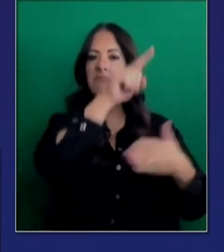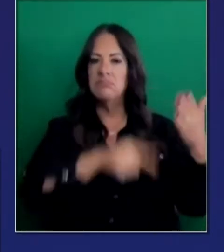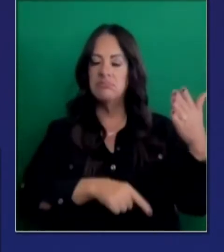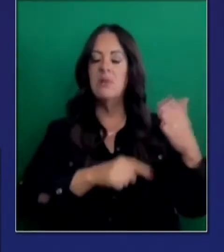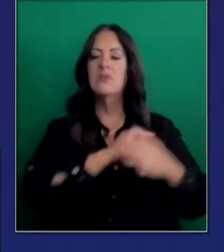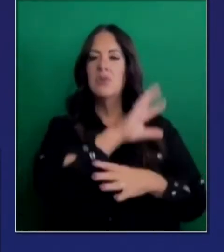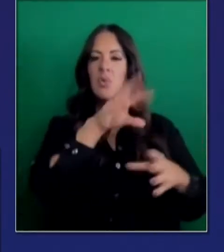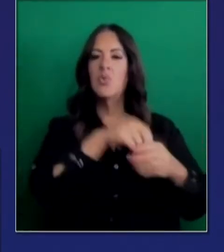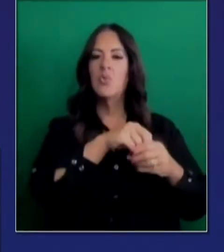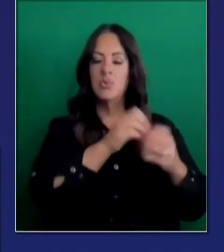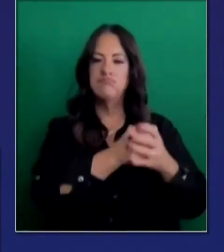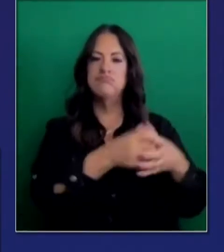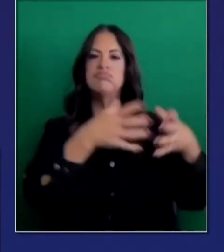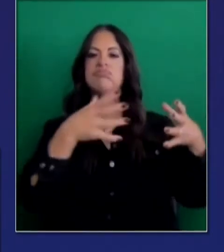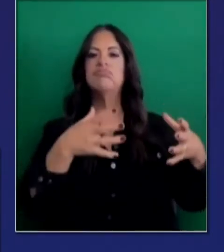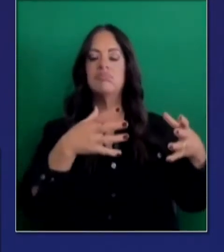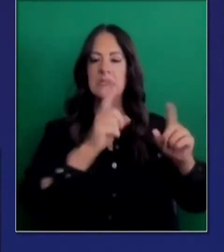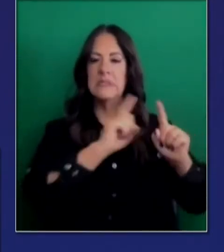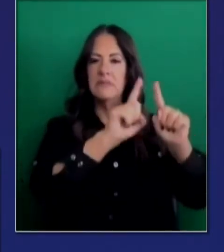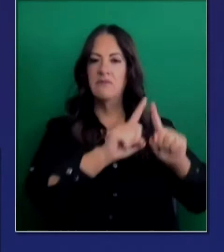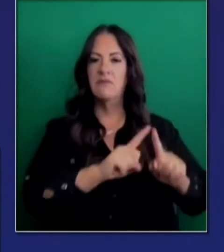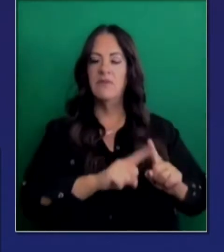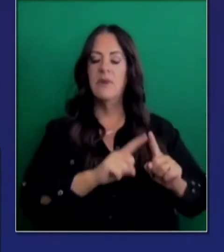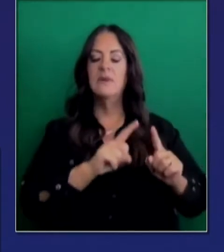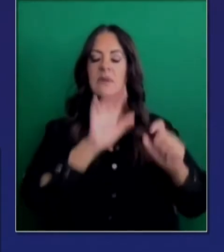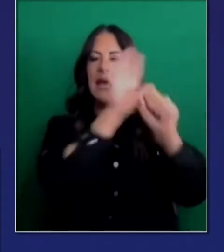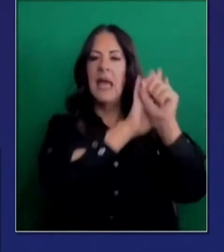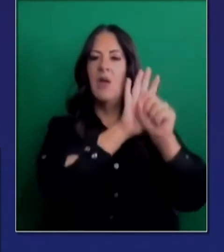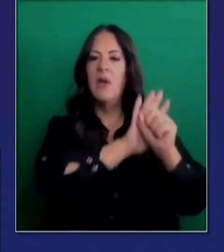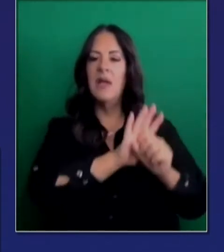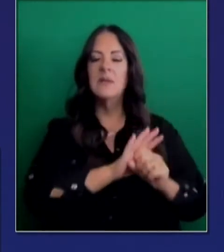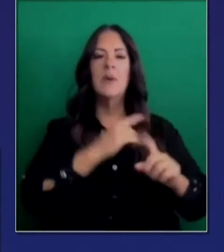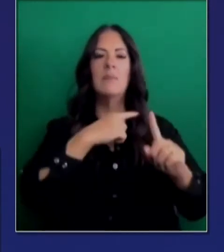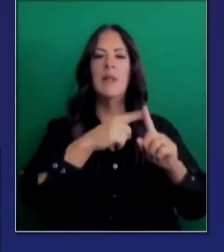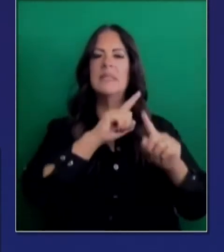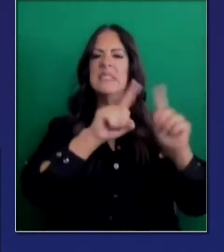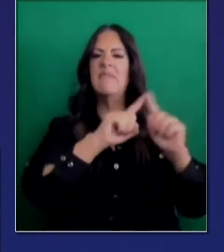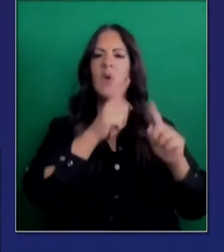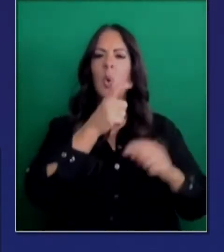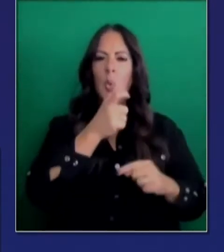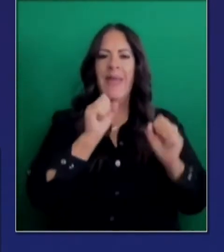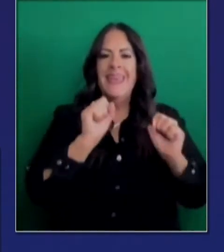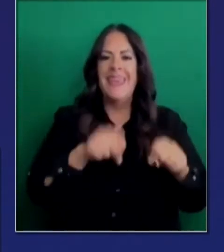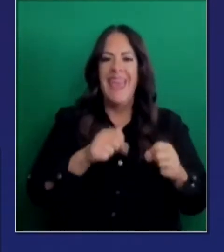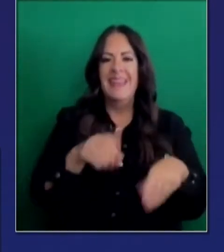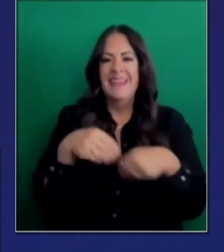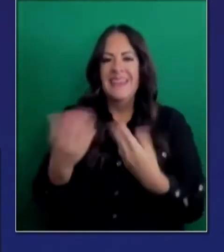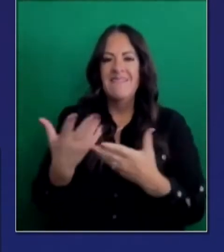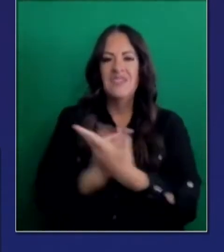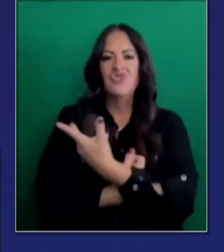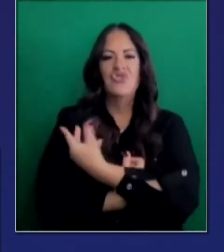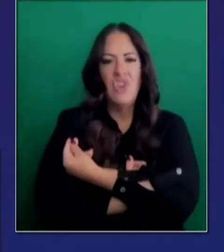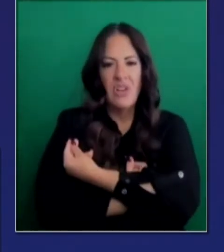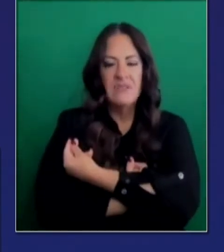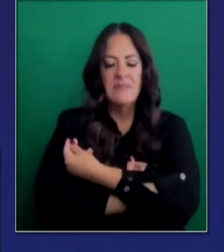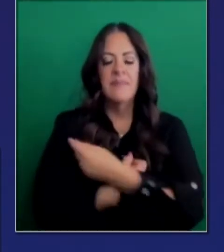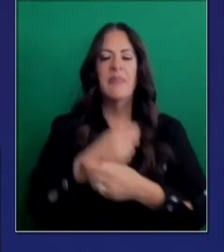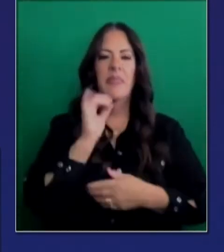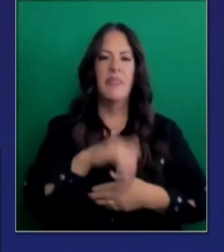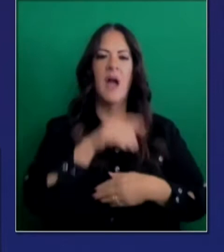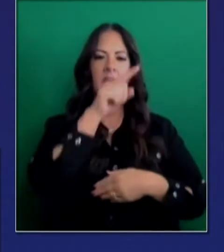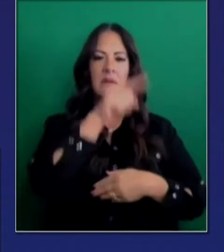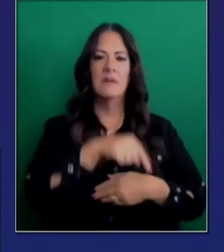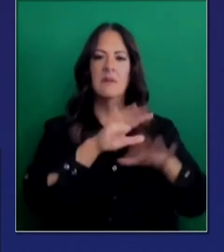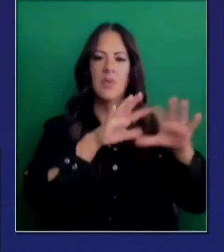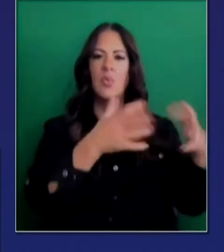on deck the slide that represents the number of categories of individuals and groups